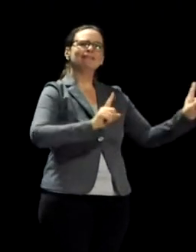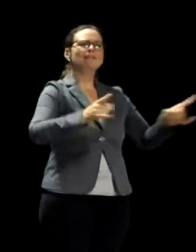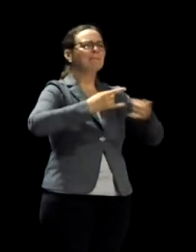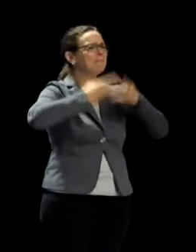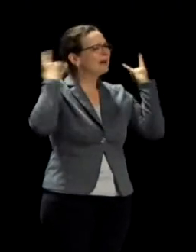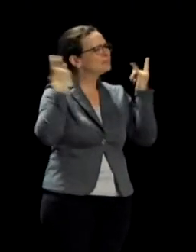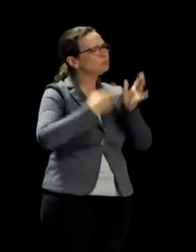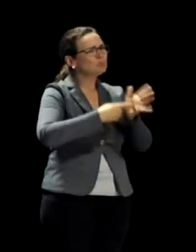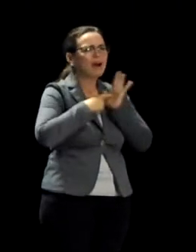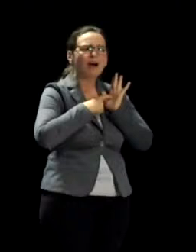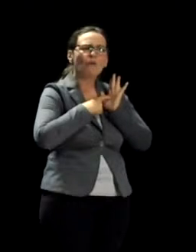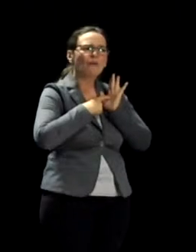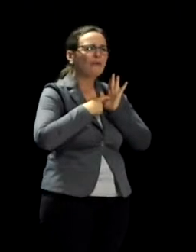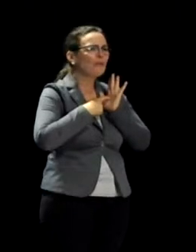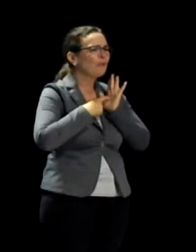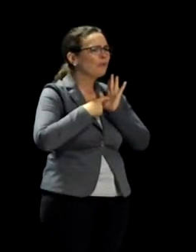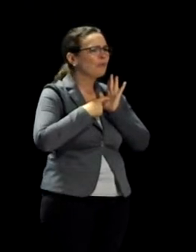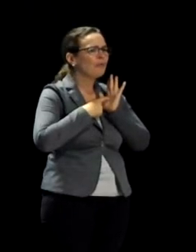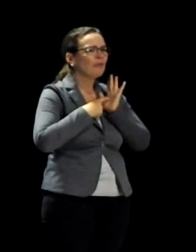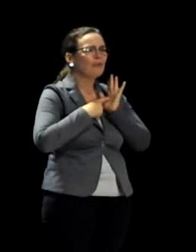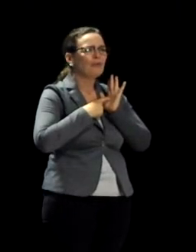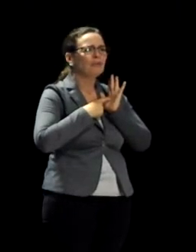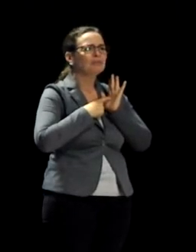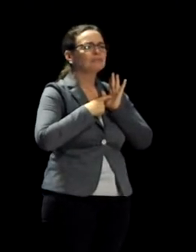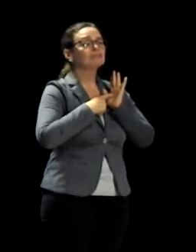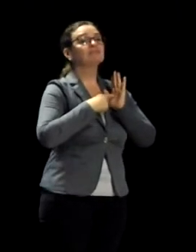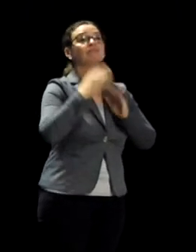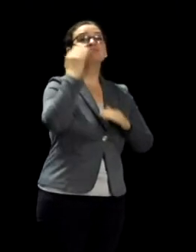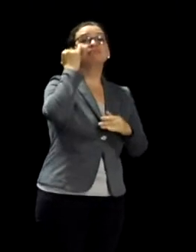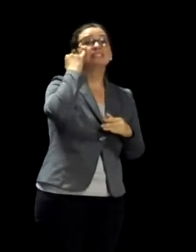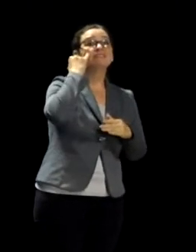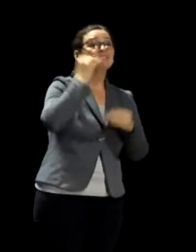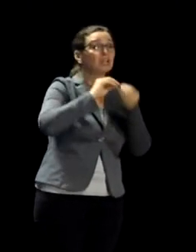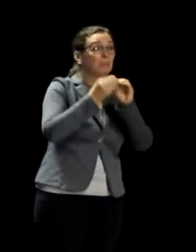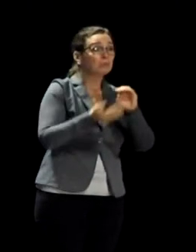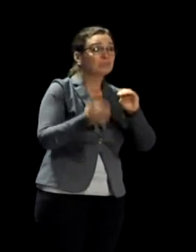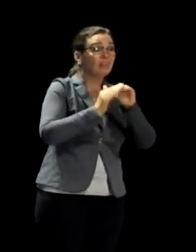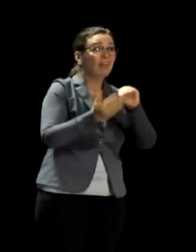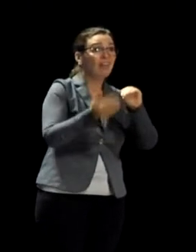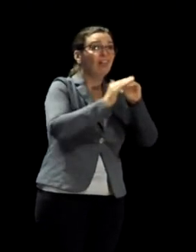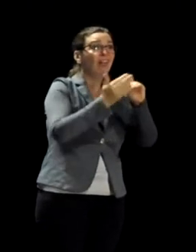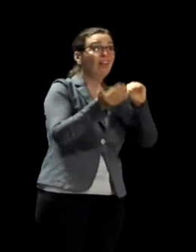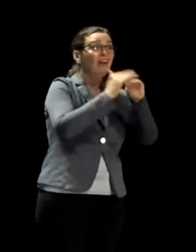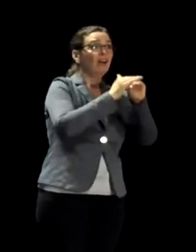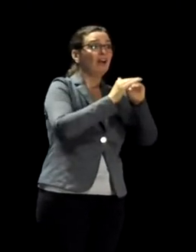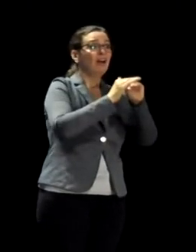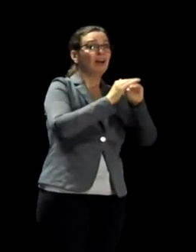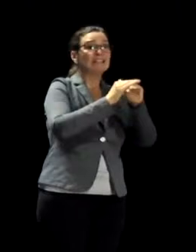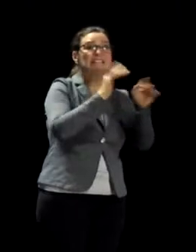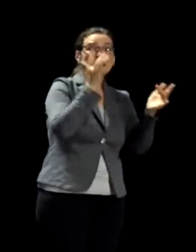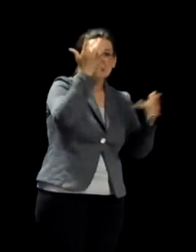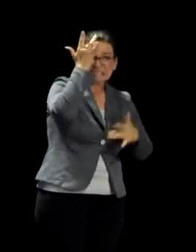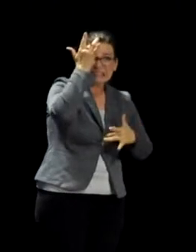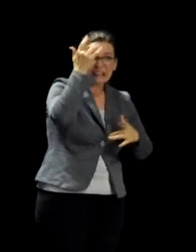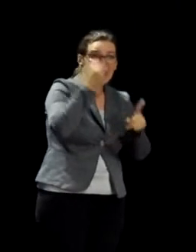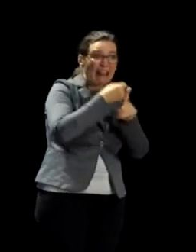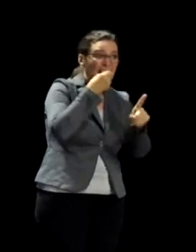the reopening of our economy. Just one or two mistakes. So we need to get better, and we need to get back to our basics.